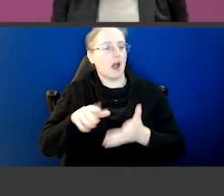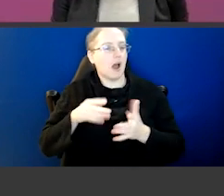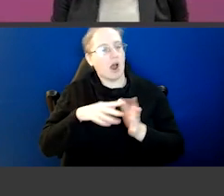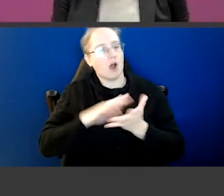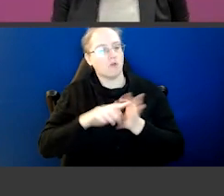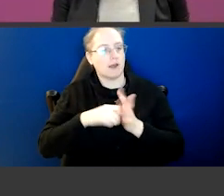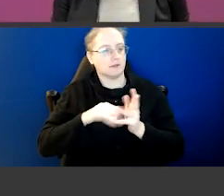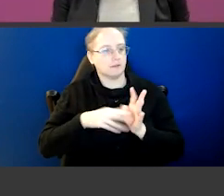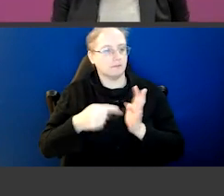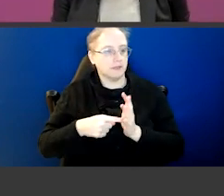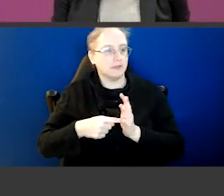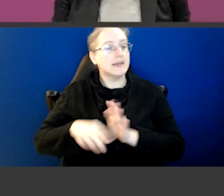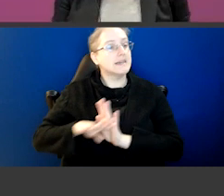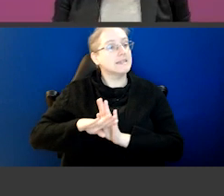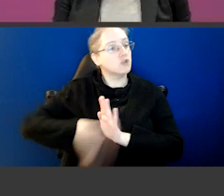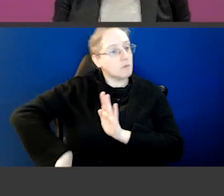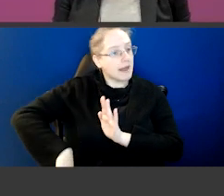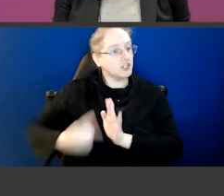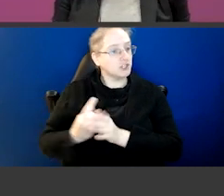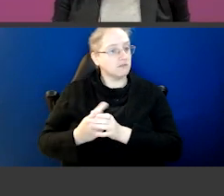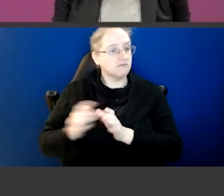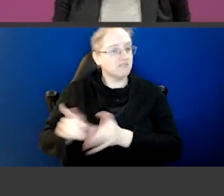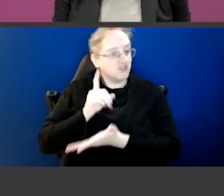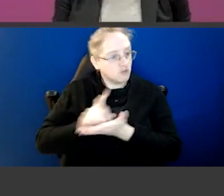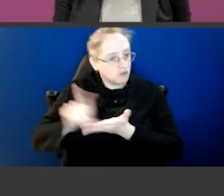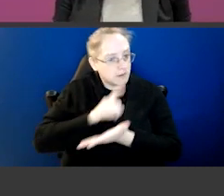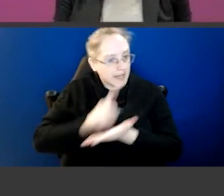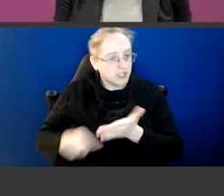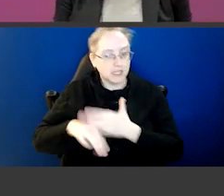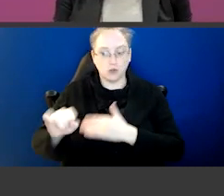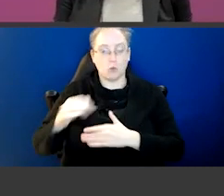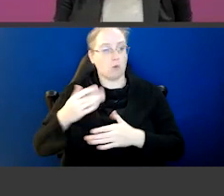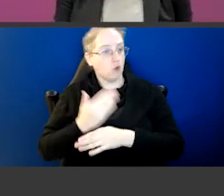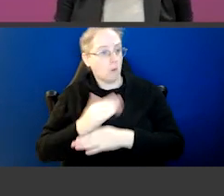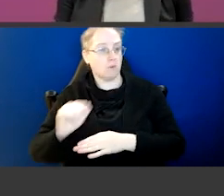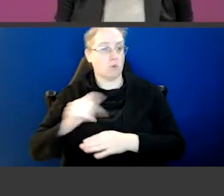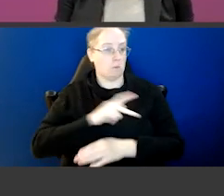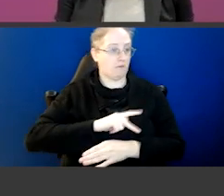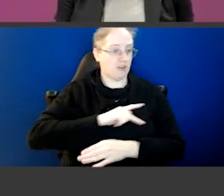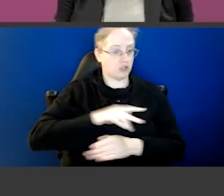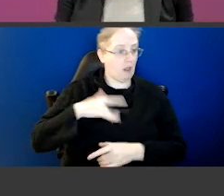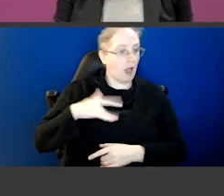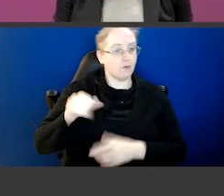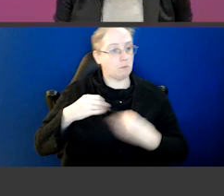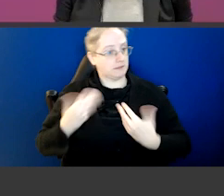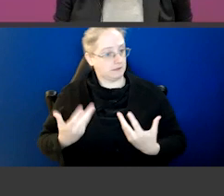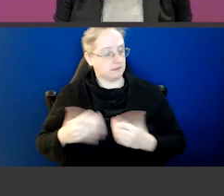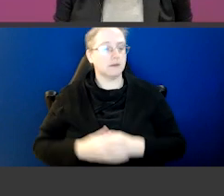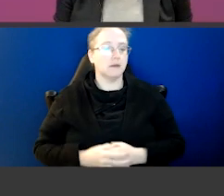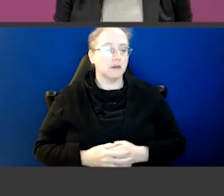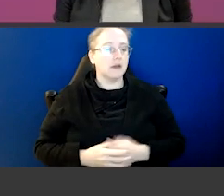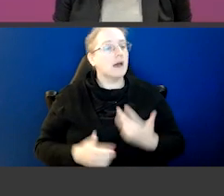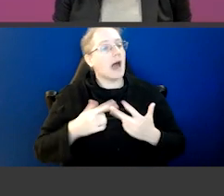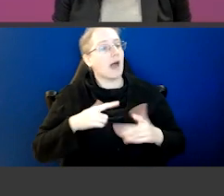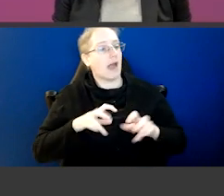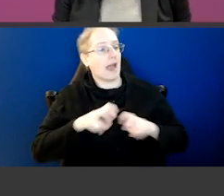towards you, say, for example, in your career, your profession, or your business. It also includes other action being taken